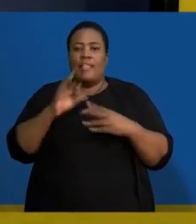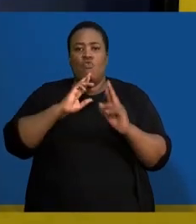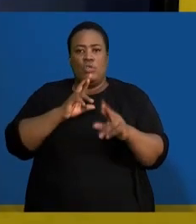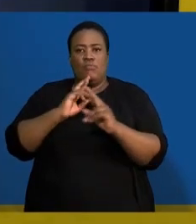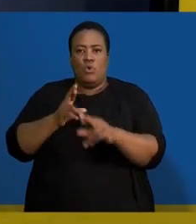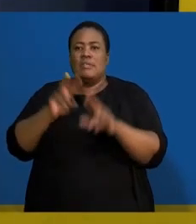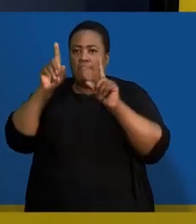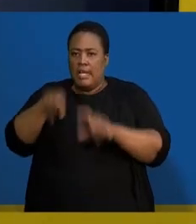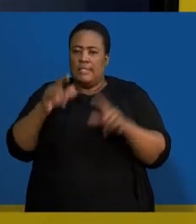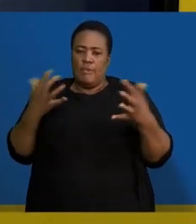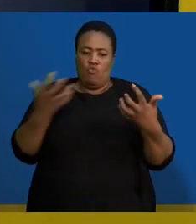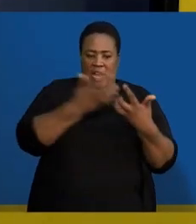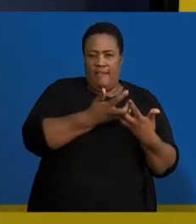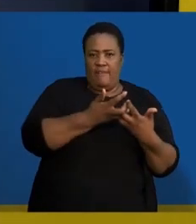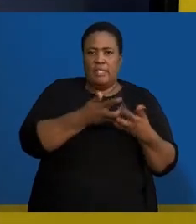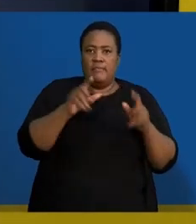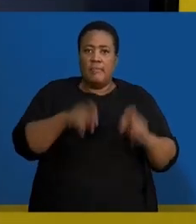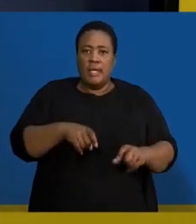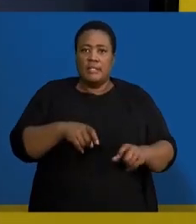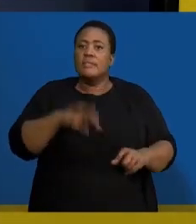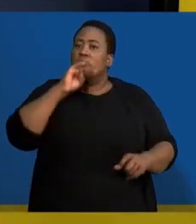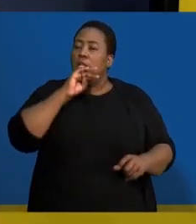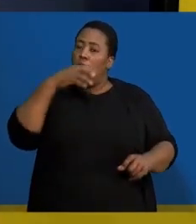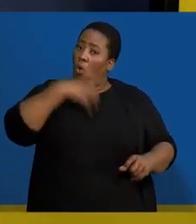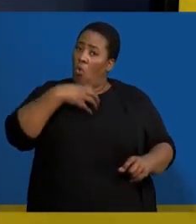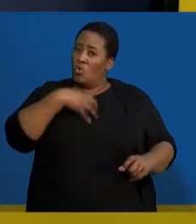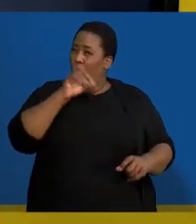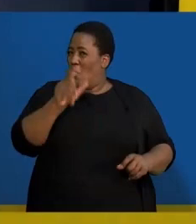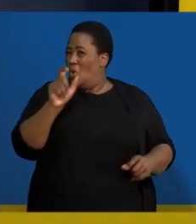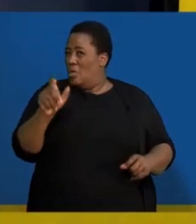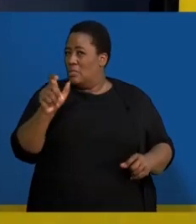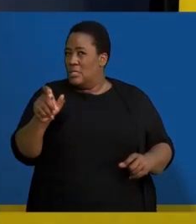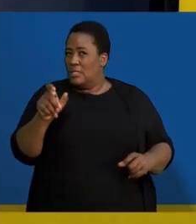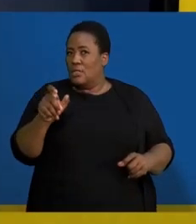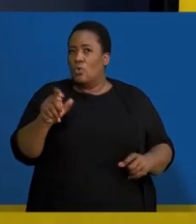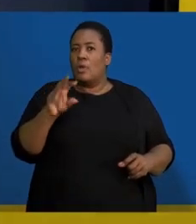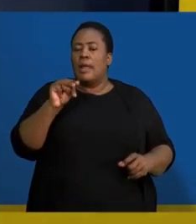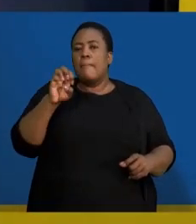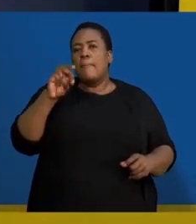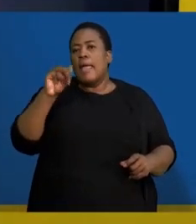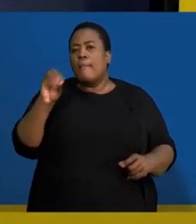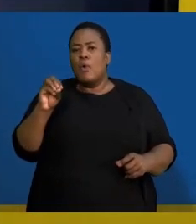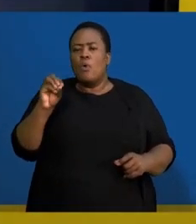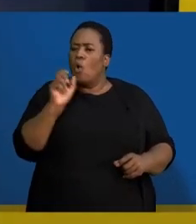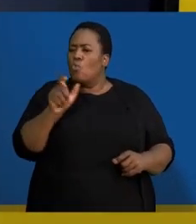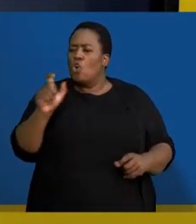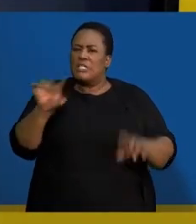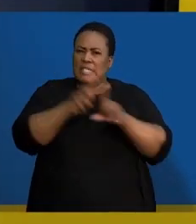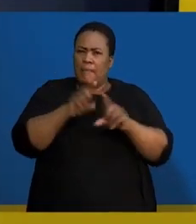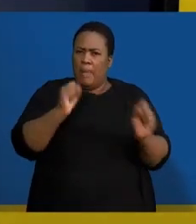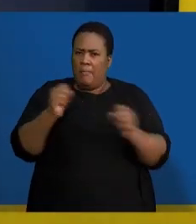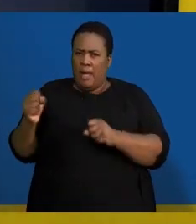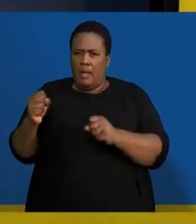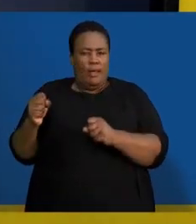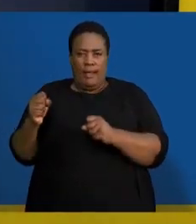is relevant. It doesn't mean that you have to use the words of the memo exactly as they are. Okay, we call these the